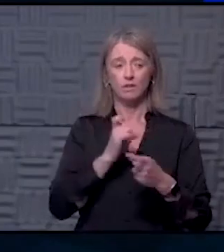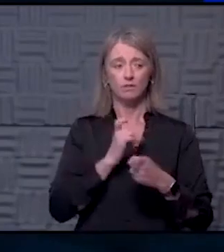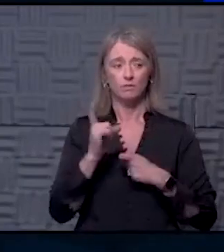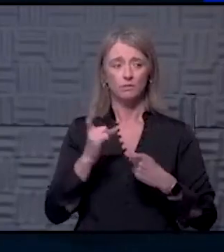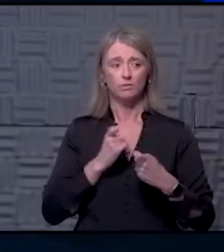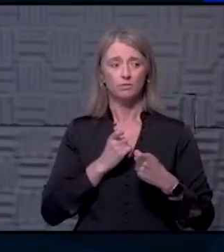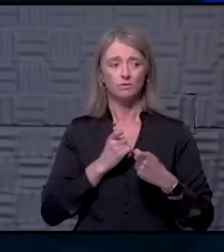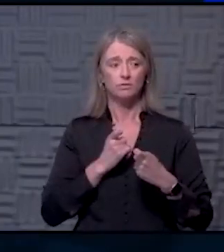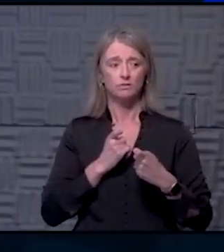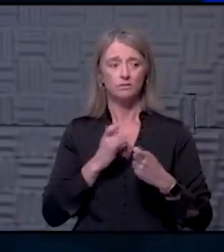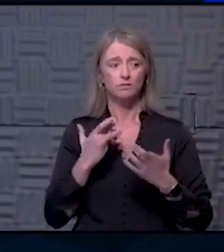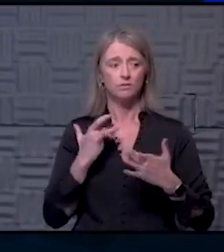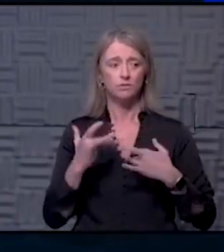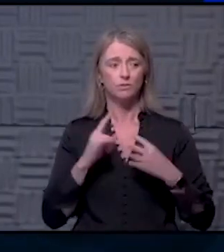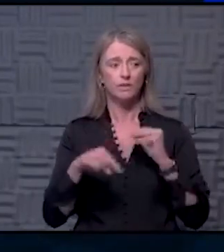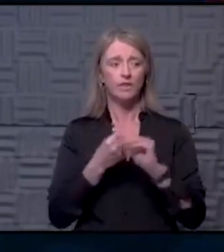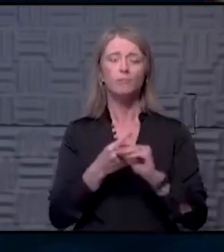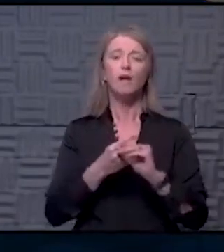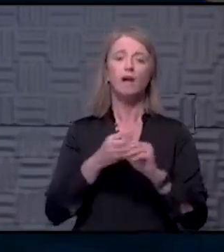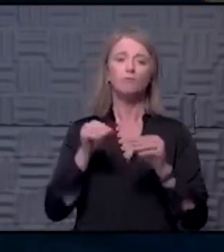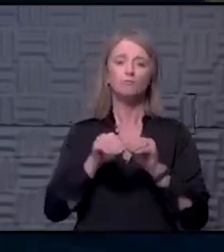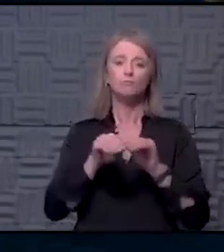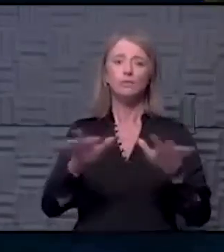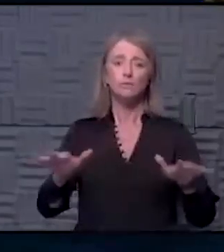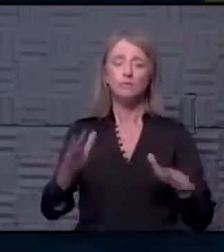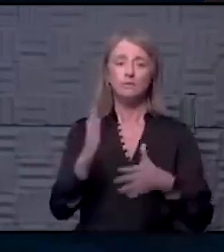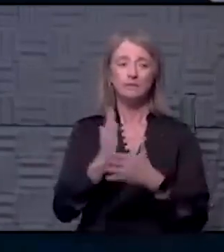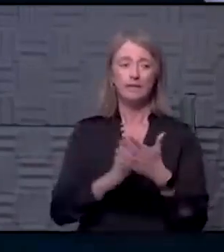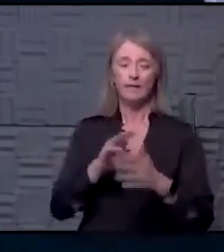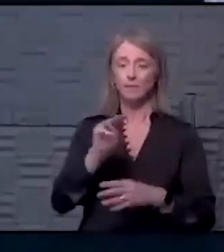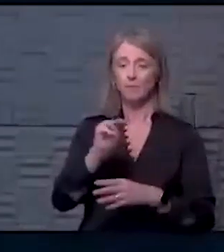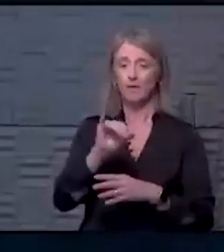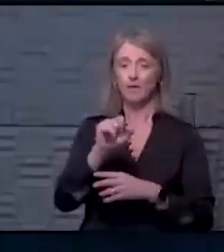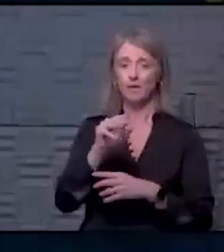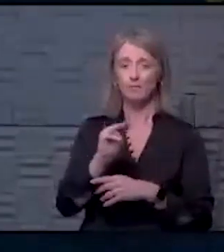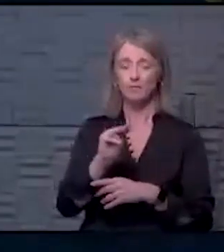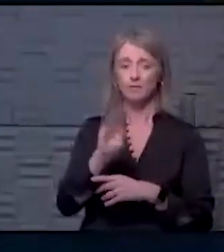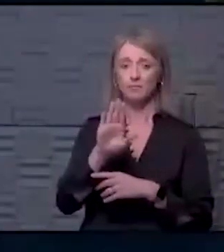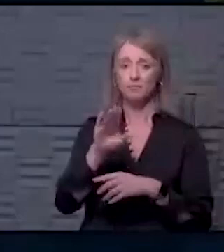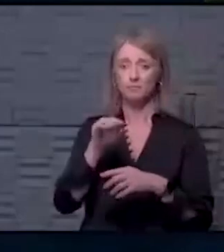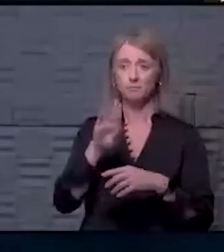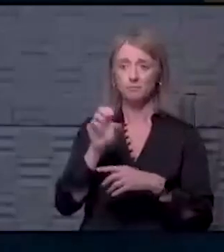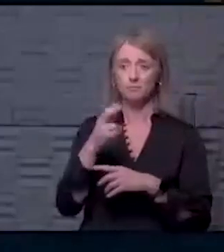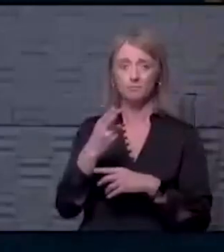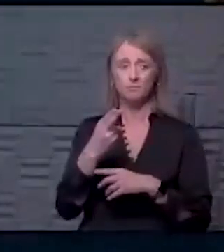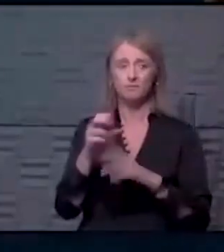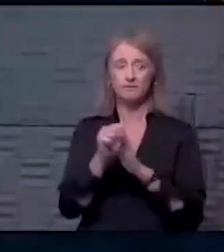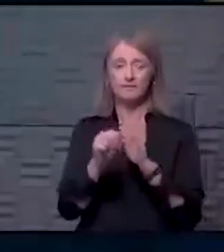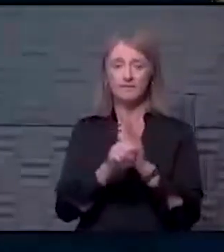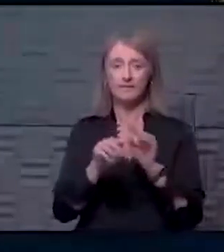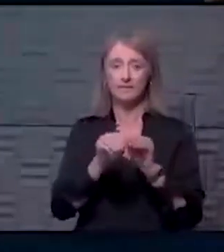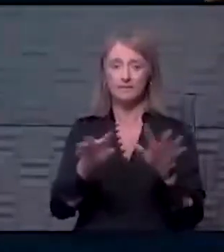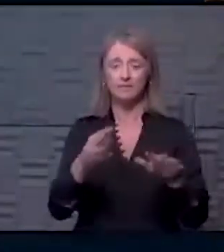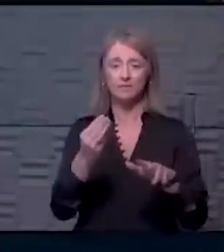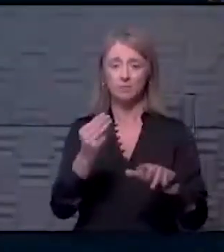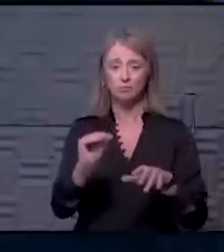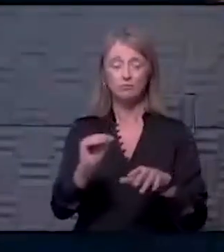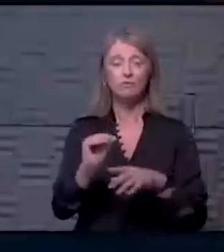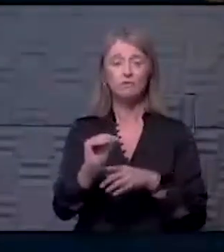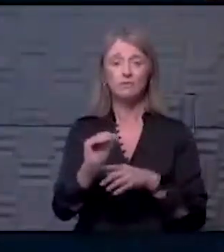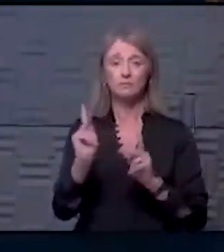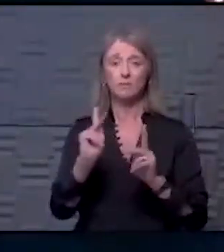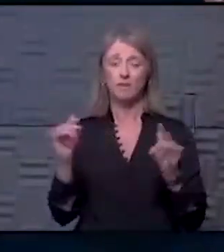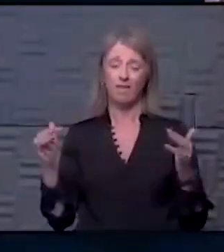been concerning about transmission, and in some cases like Miami Beach, where the mayor declared a state of emergency over fears that these gatherings